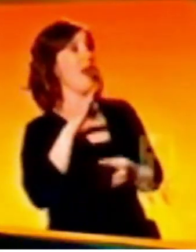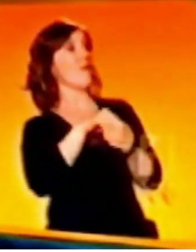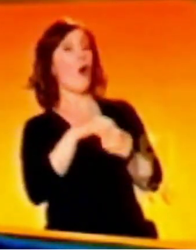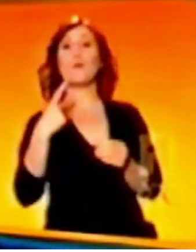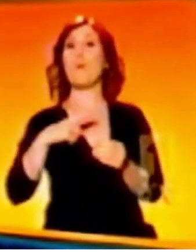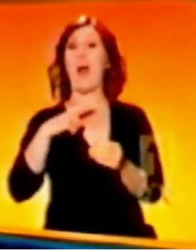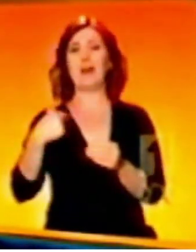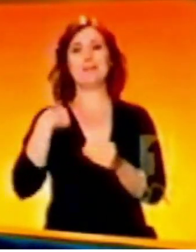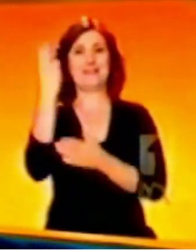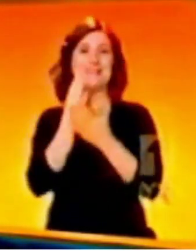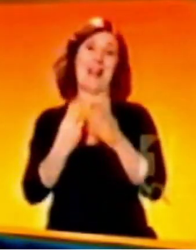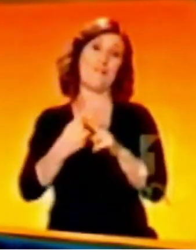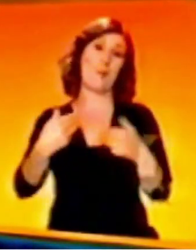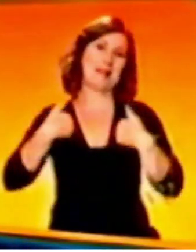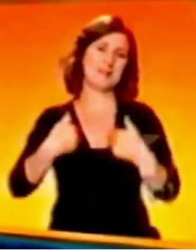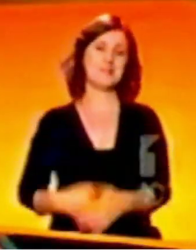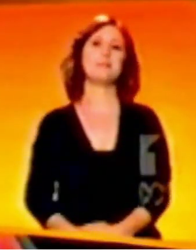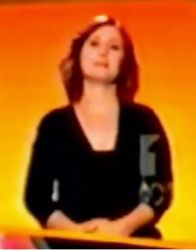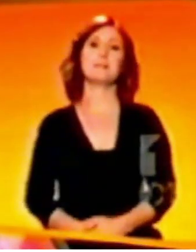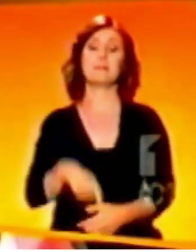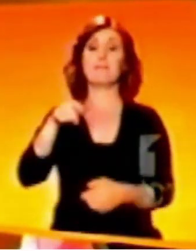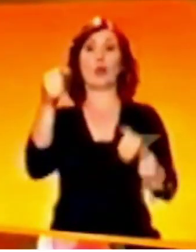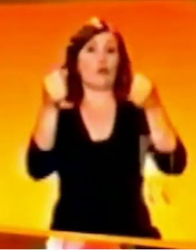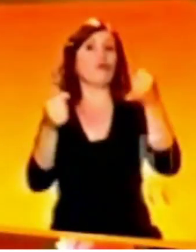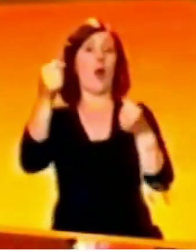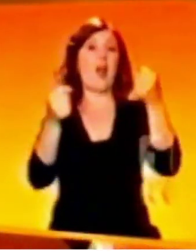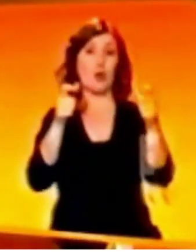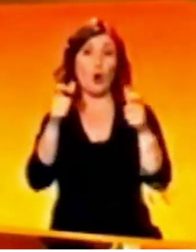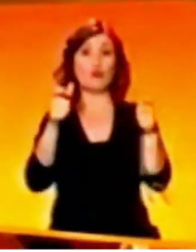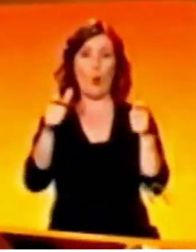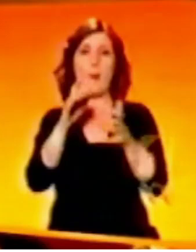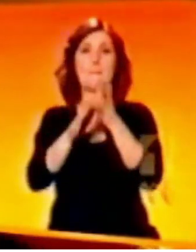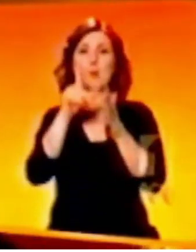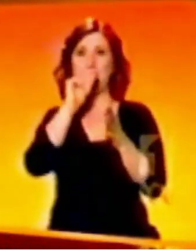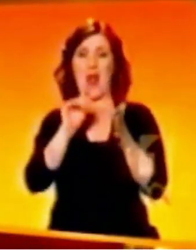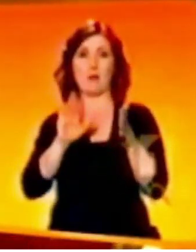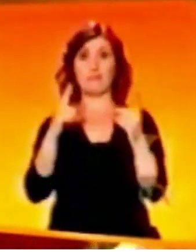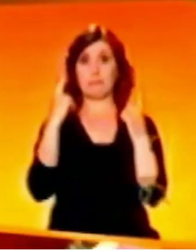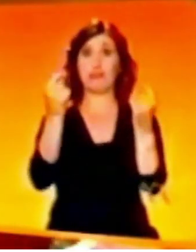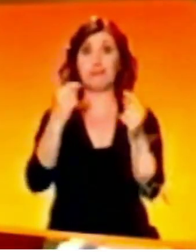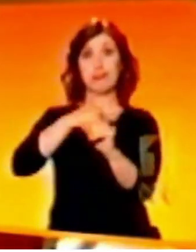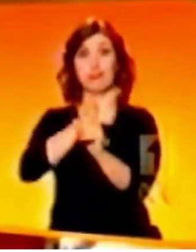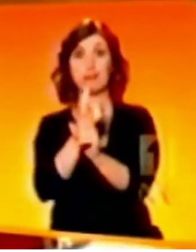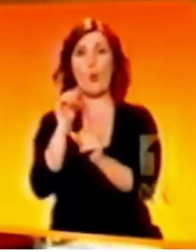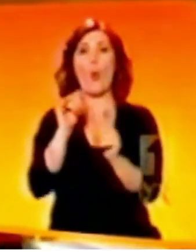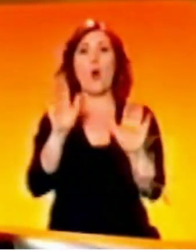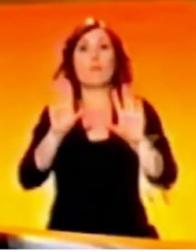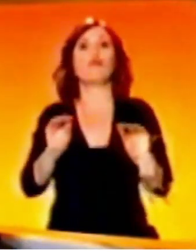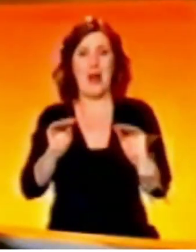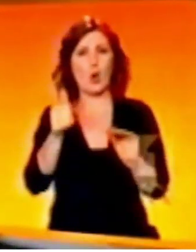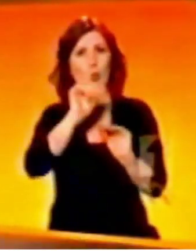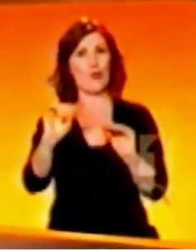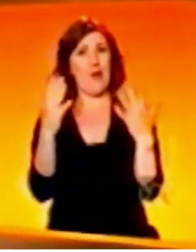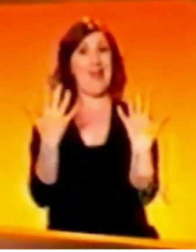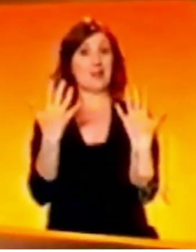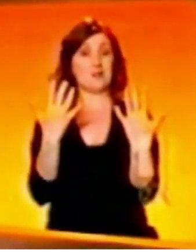got involved because I'm the person they designed it for. With our driving controls, you can accelerate and brake with your hands. First